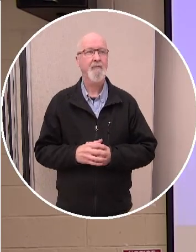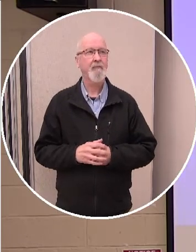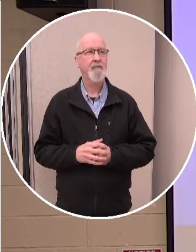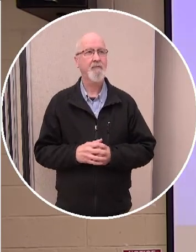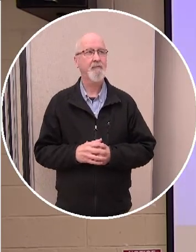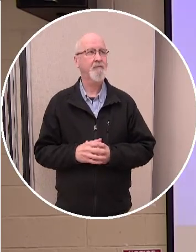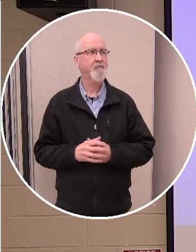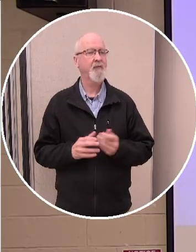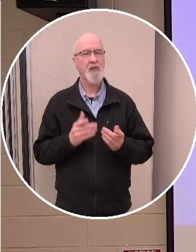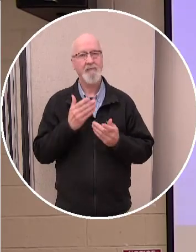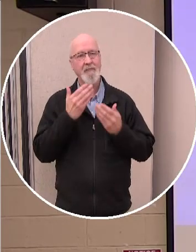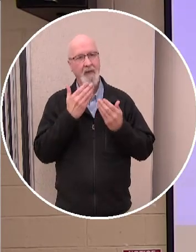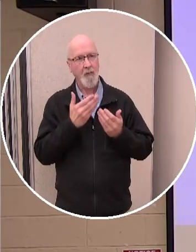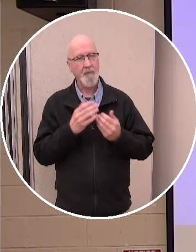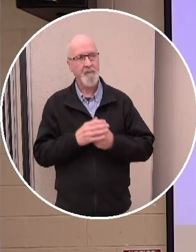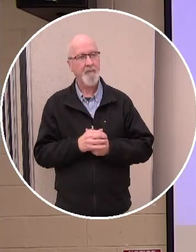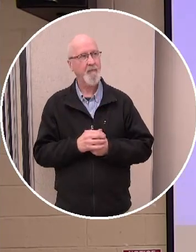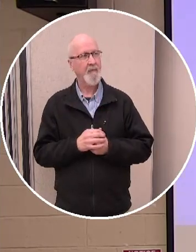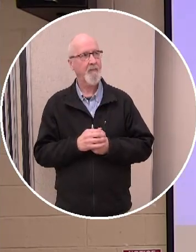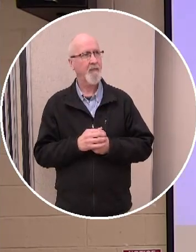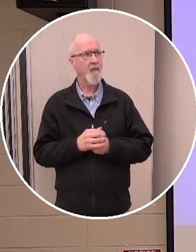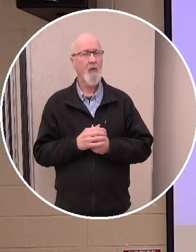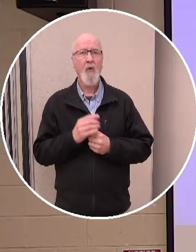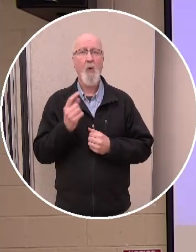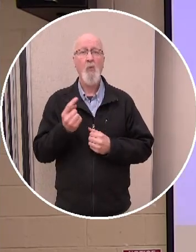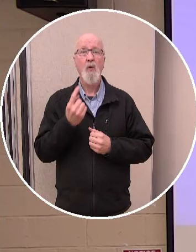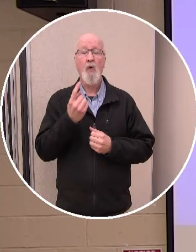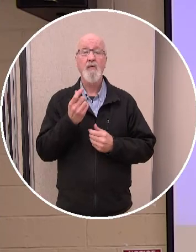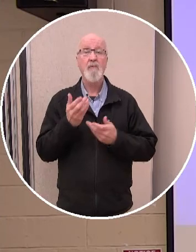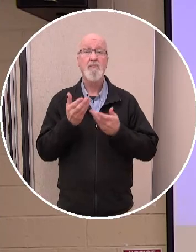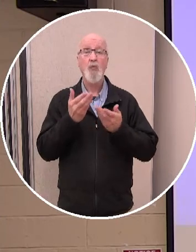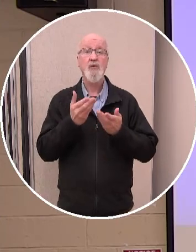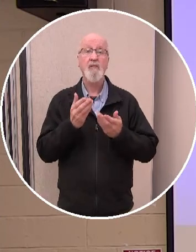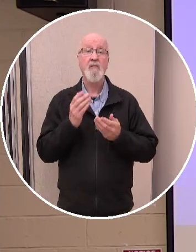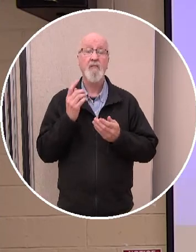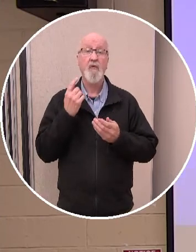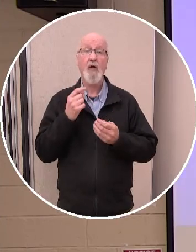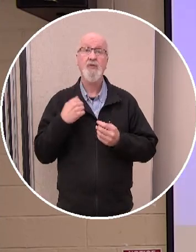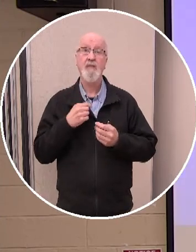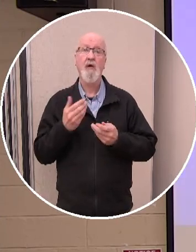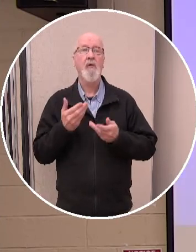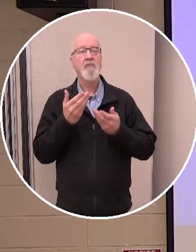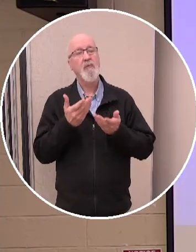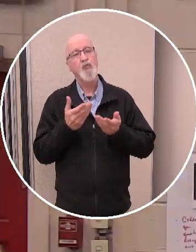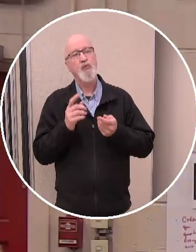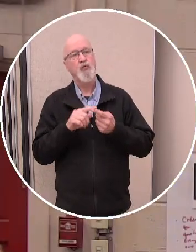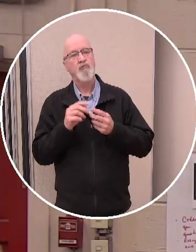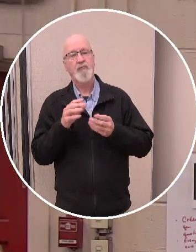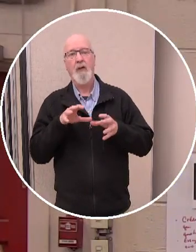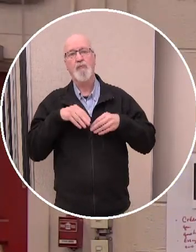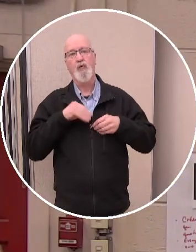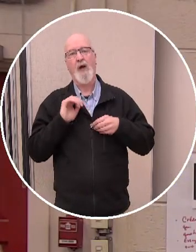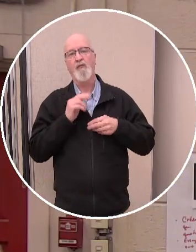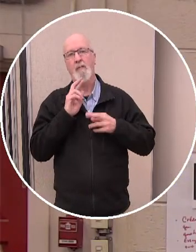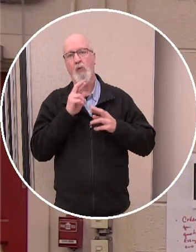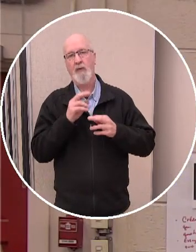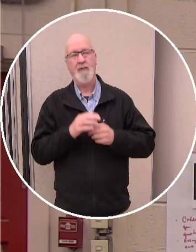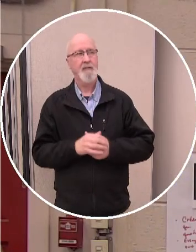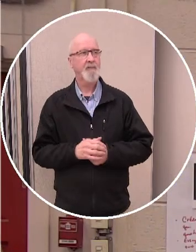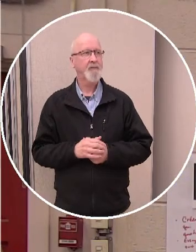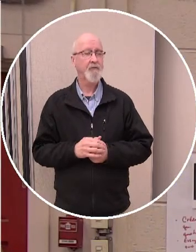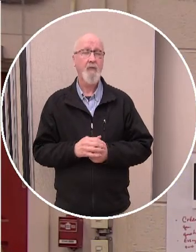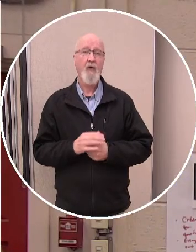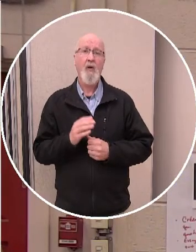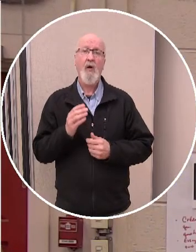Thank you, Mr. Chair. The only motion coming forward from this is the motion to approve the report. I wish to draw your